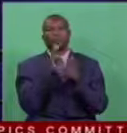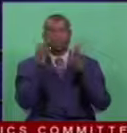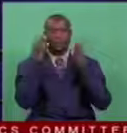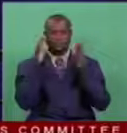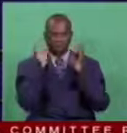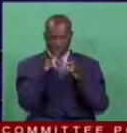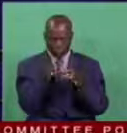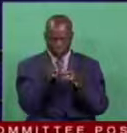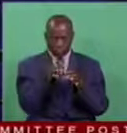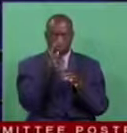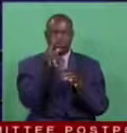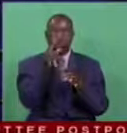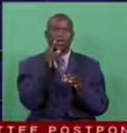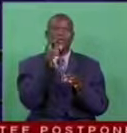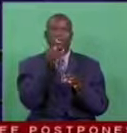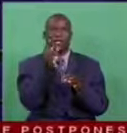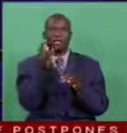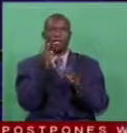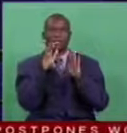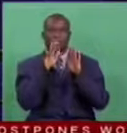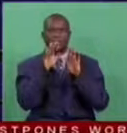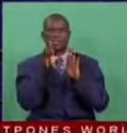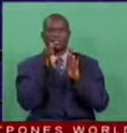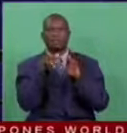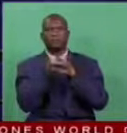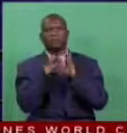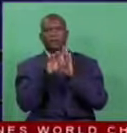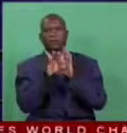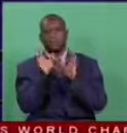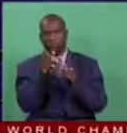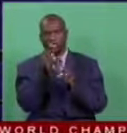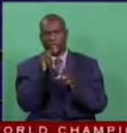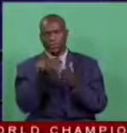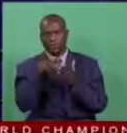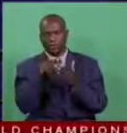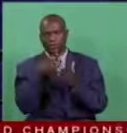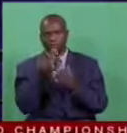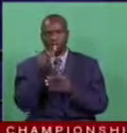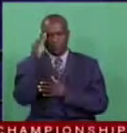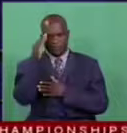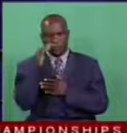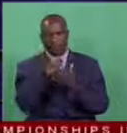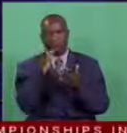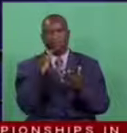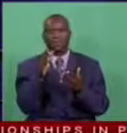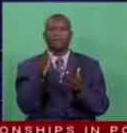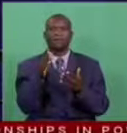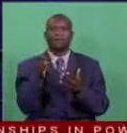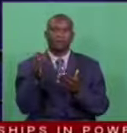all 193 member states of the United Nations. Revai, thank you so much for having joined us, and good morning, Zimbabwe. Thank you very much. And